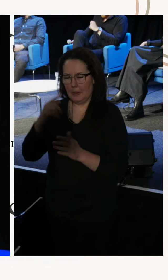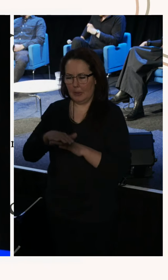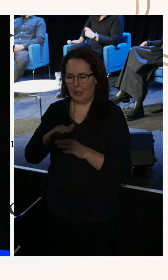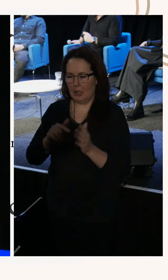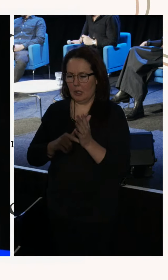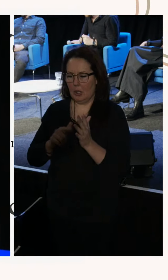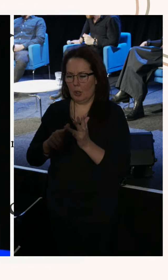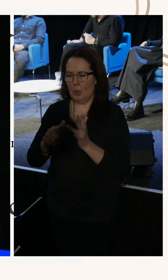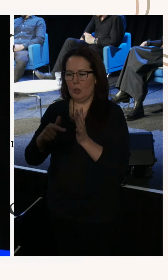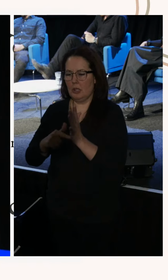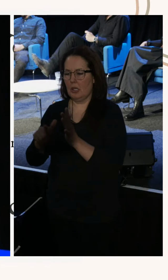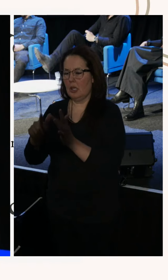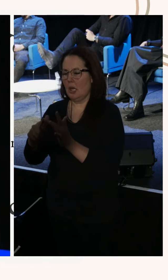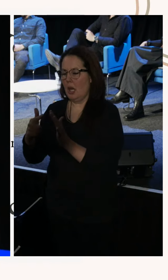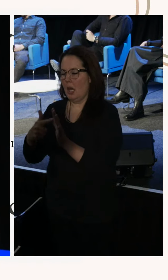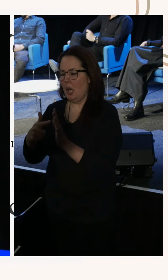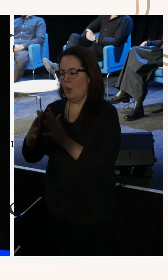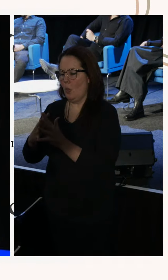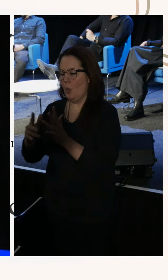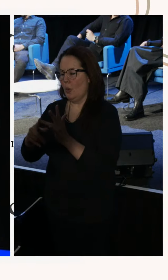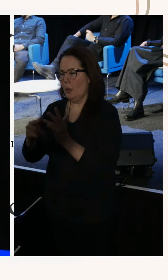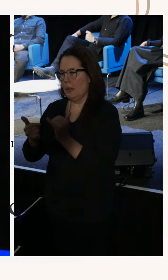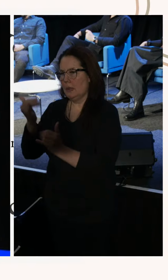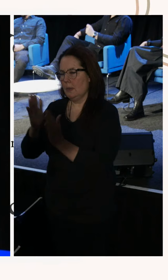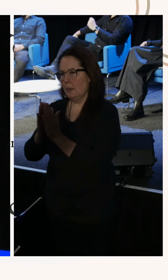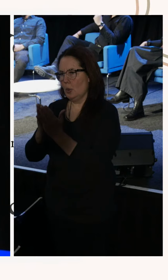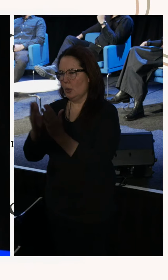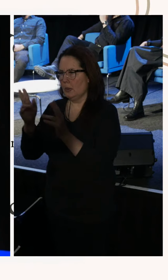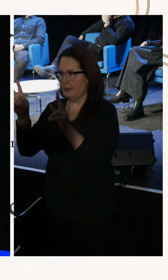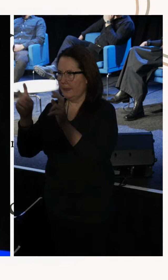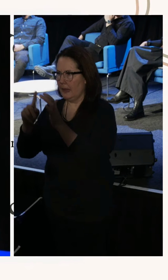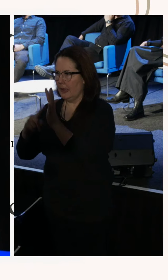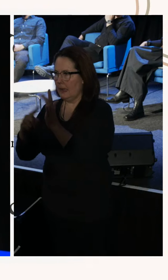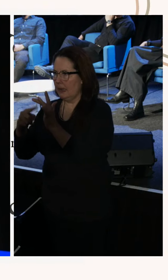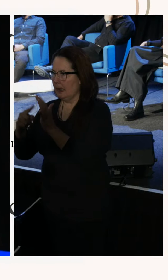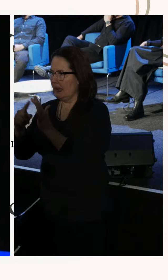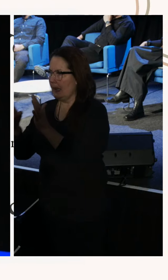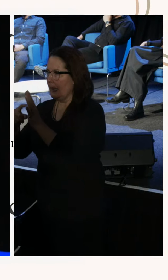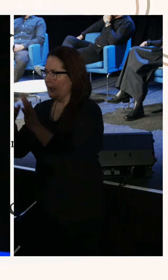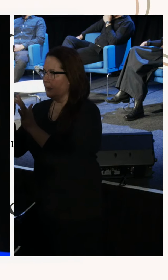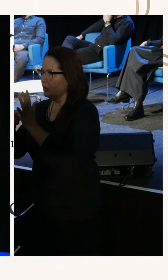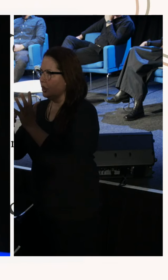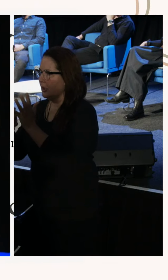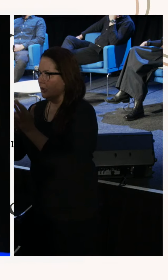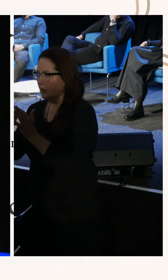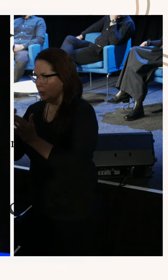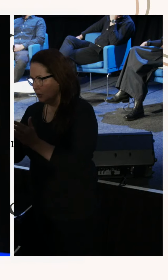book, Elite Capture, which I'm sure some people here have read, which is